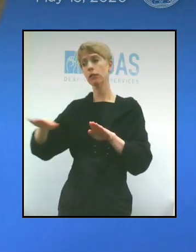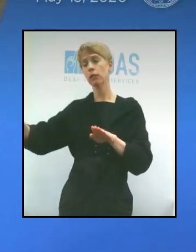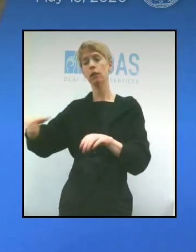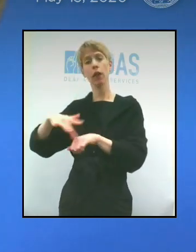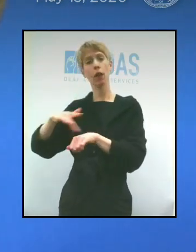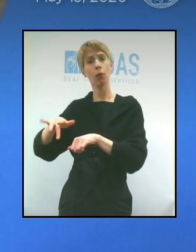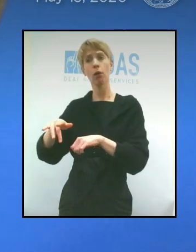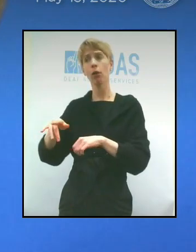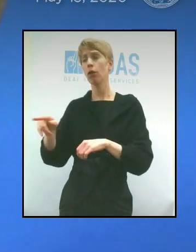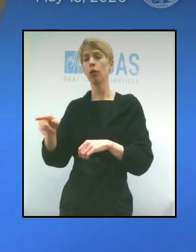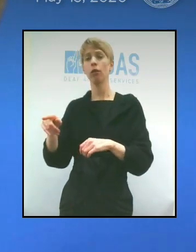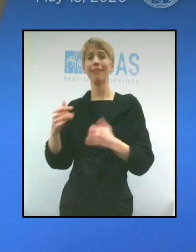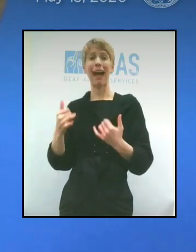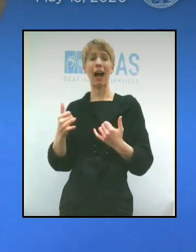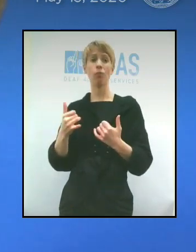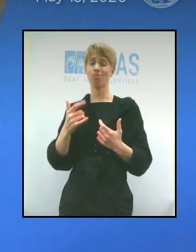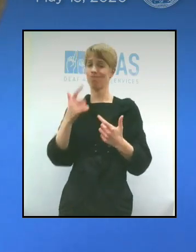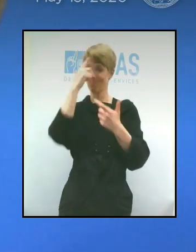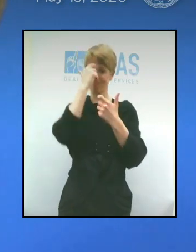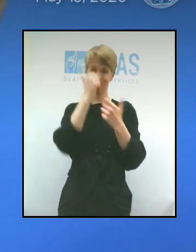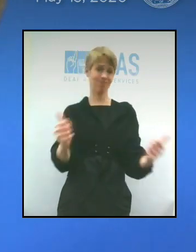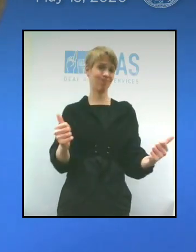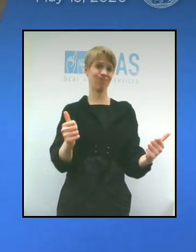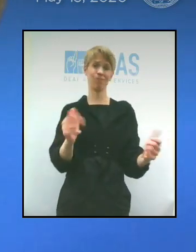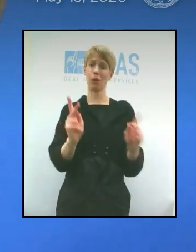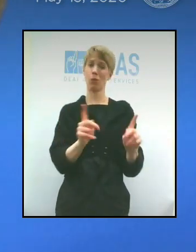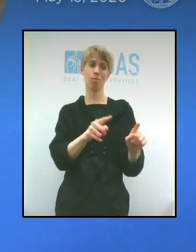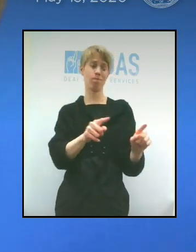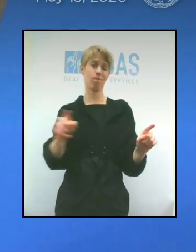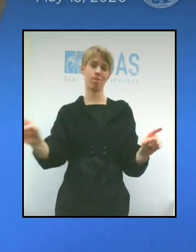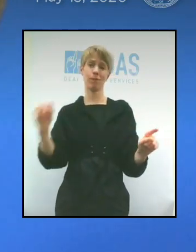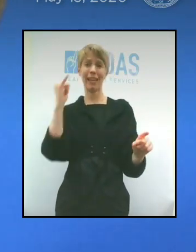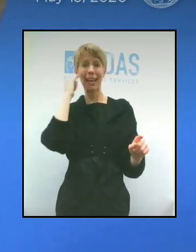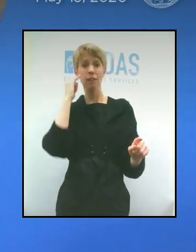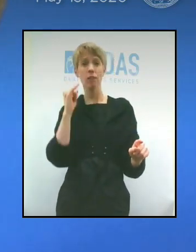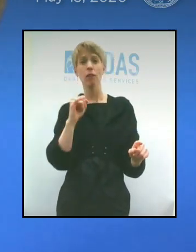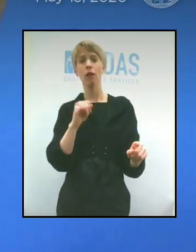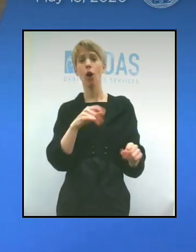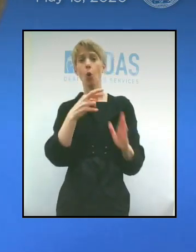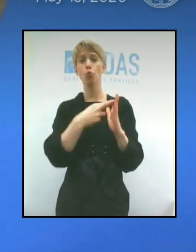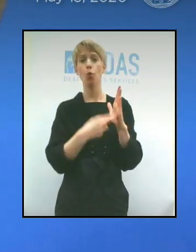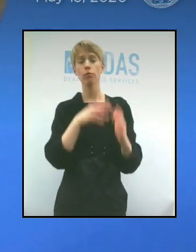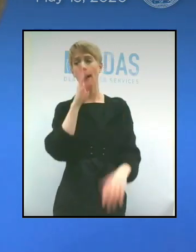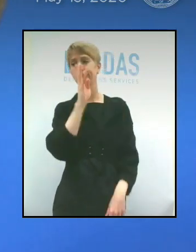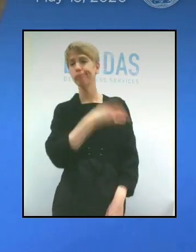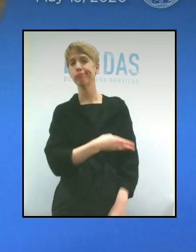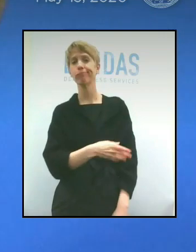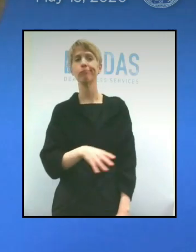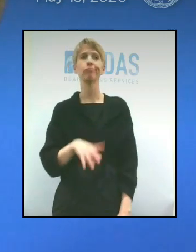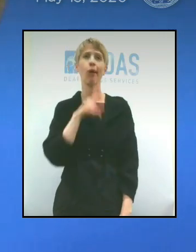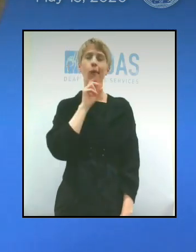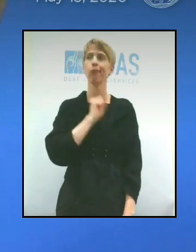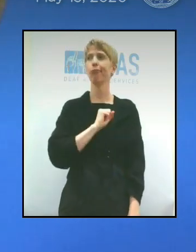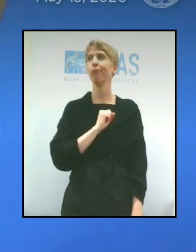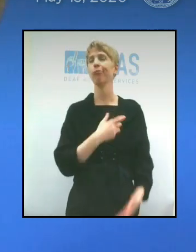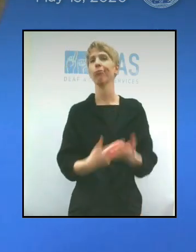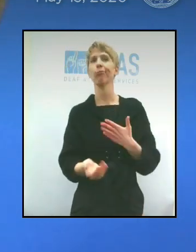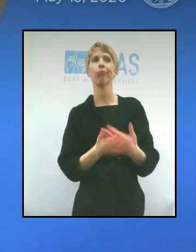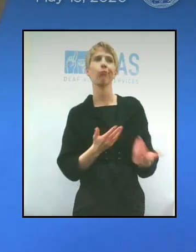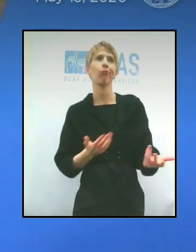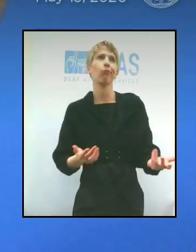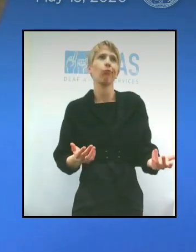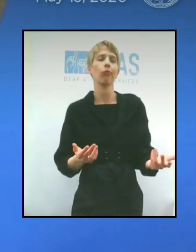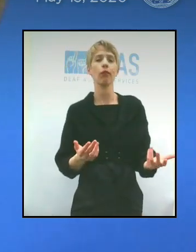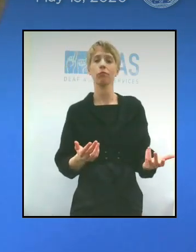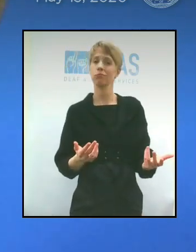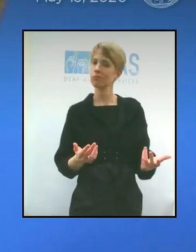available. It's now up to the public. And if the public doesn't want to follow the rules and thinks this is all a big joke and some of them are getting sick and going to hospital,